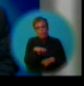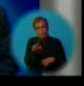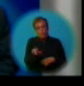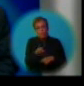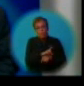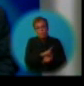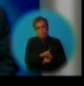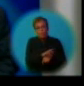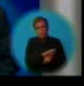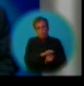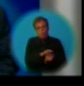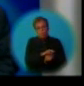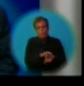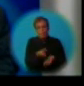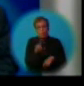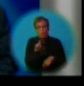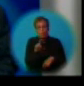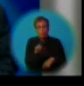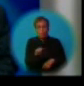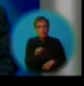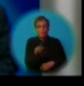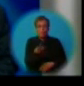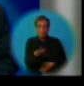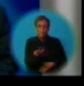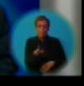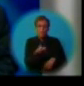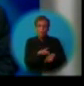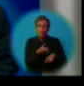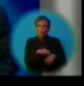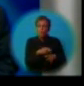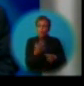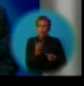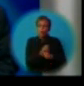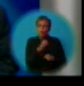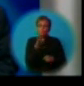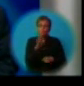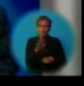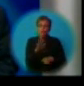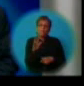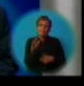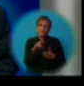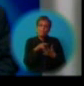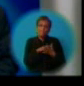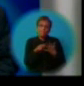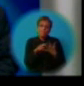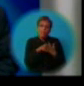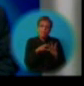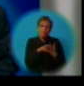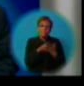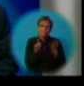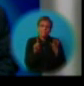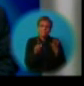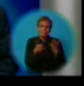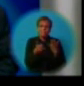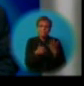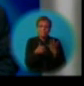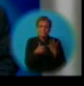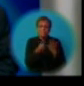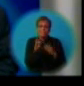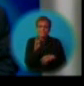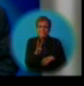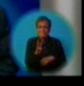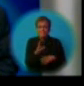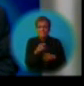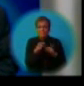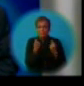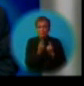had 133, and the Dominican Republic on 123. Puerto Rico also won 5 of the 6 age group